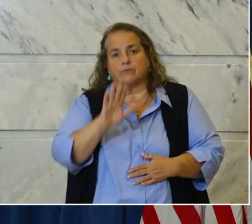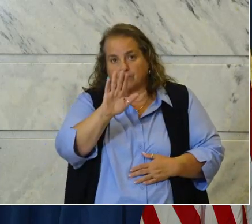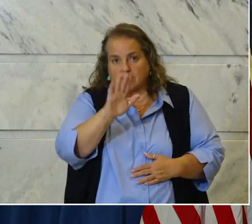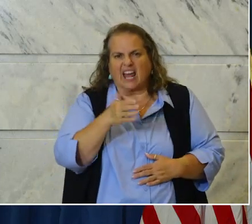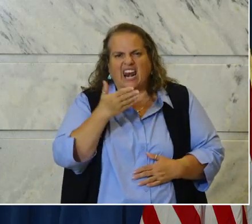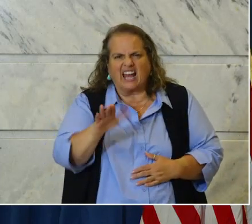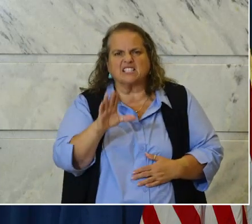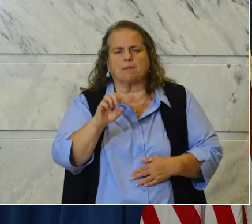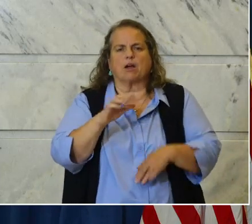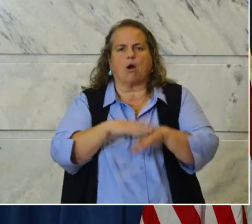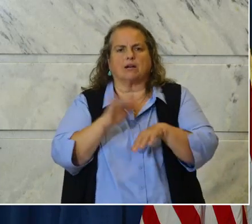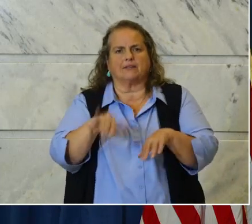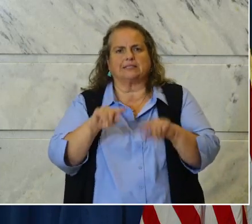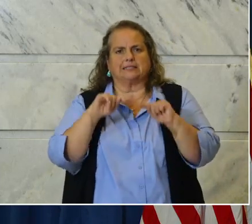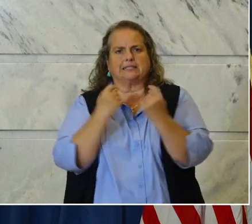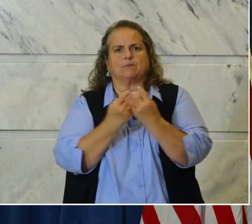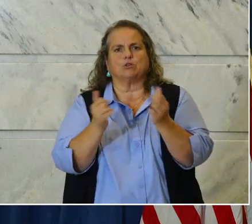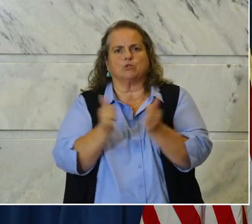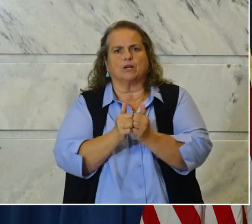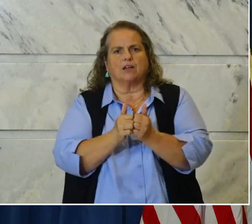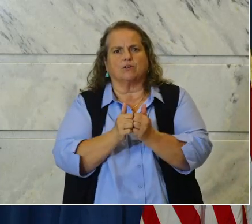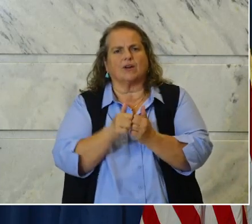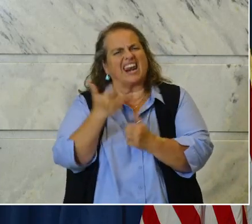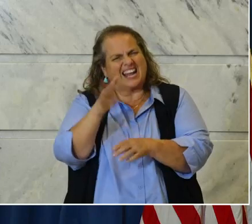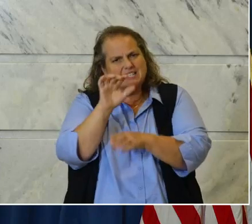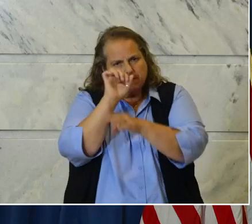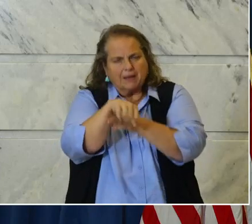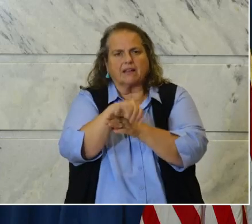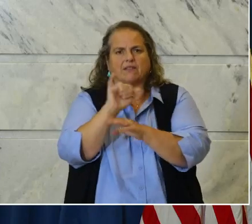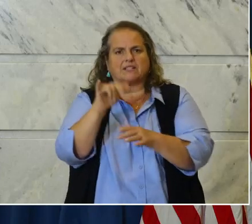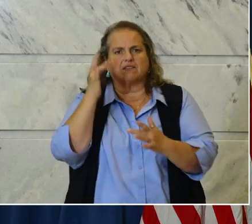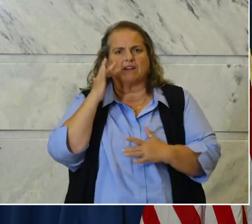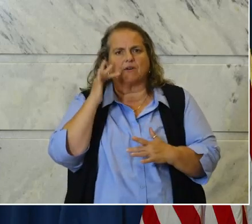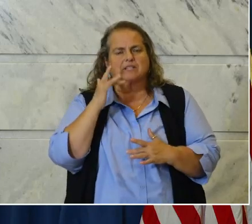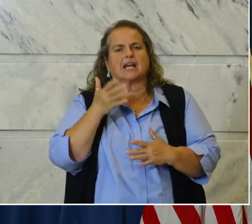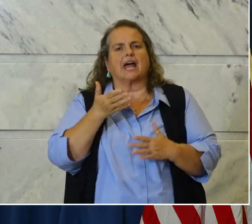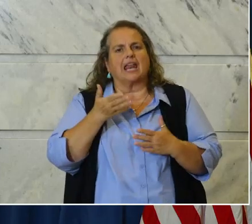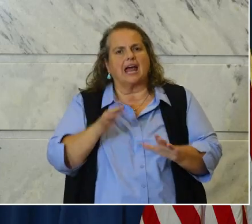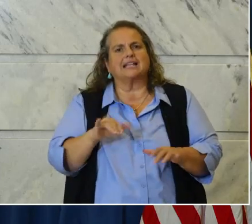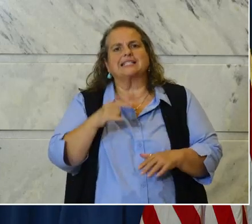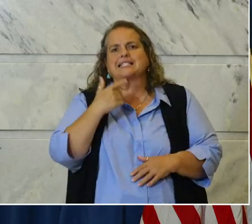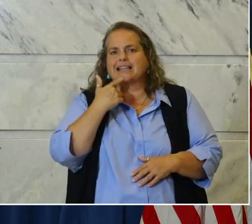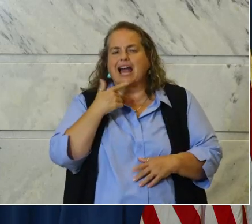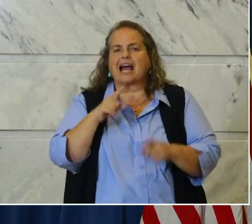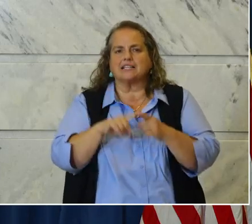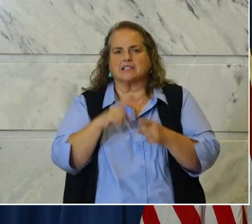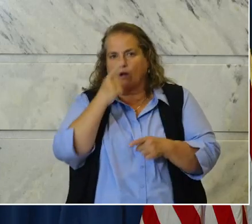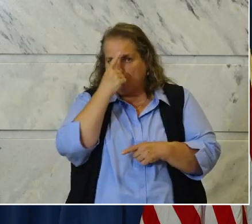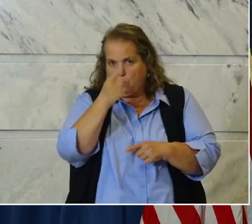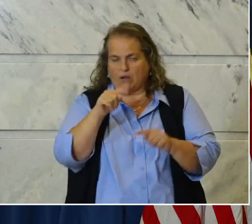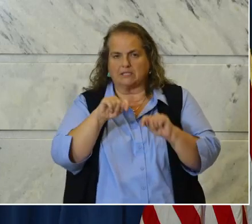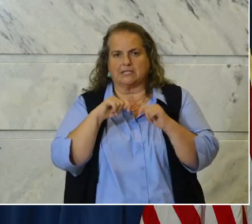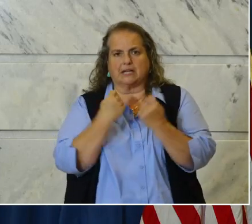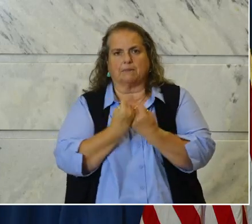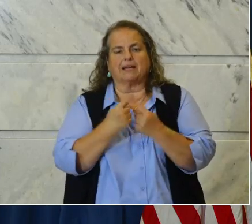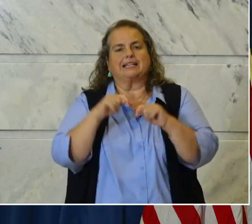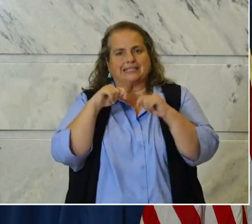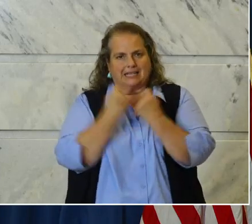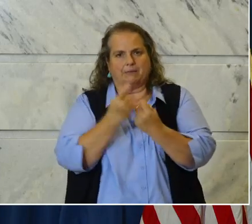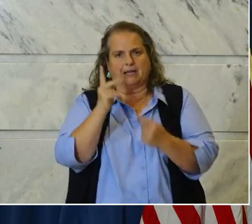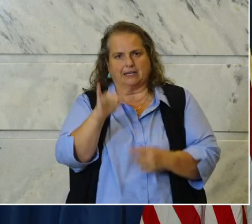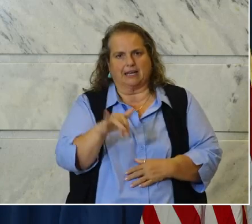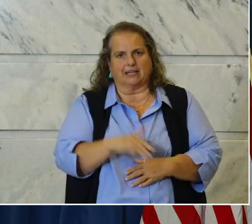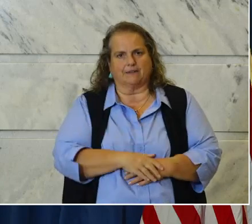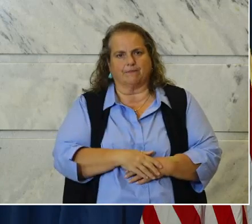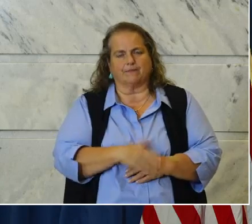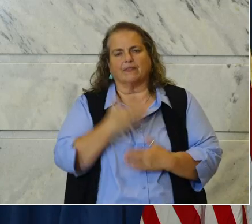this team together. Let's whip this virus, and let's stay as one team, Team Kentucky.